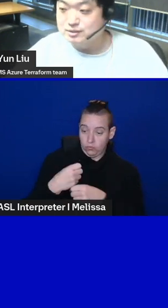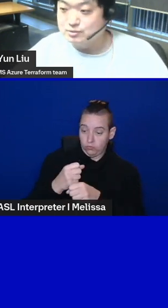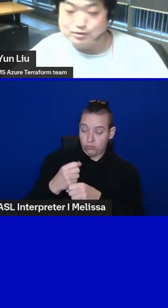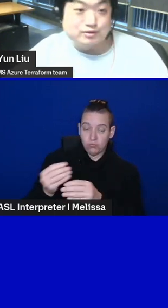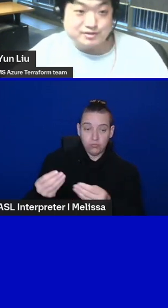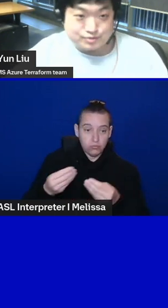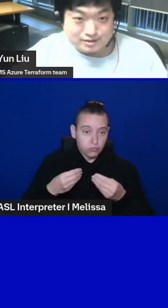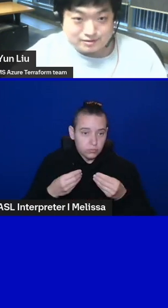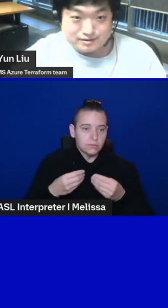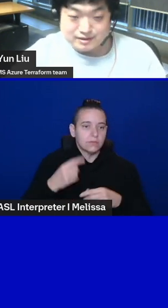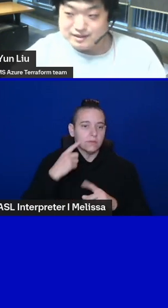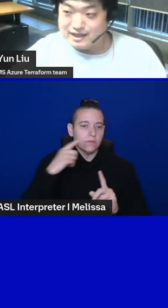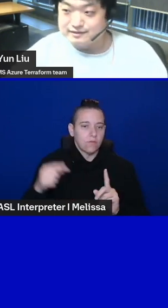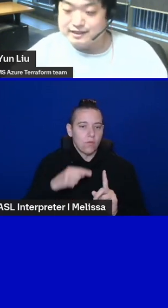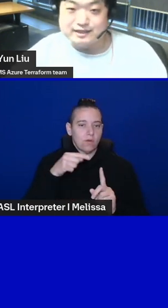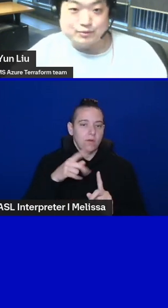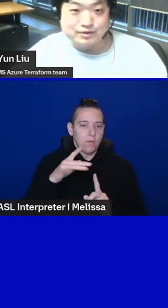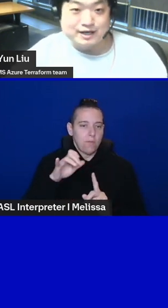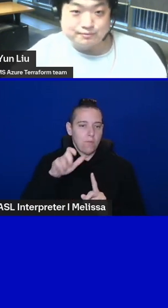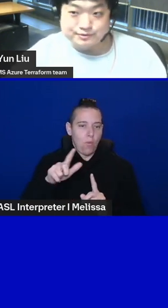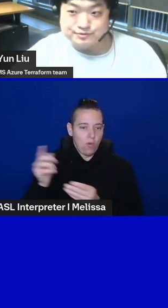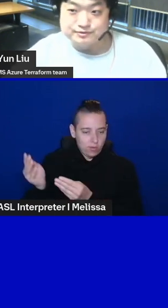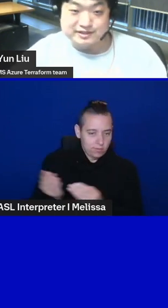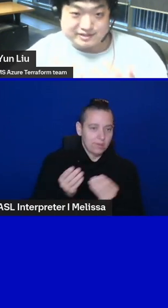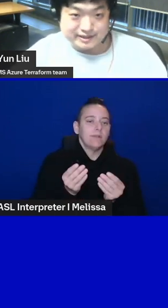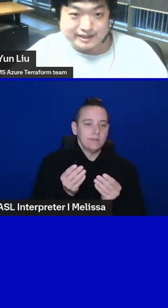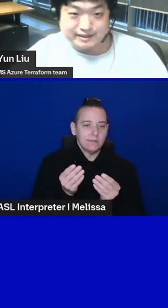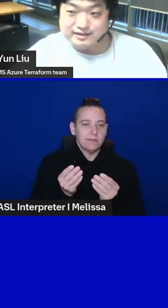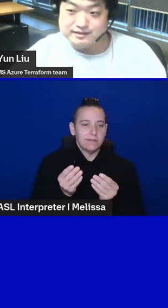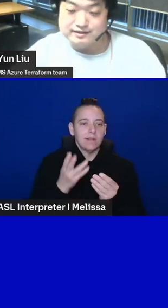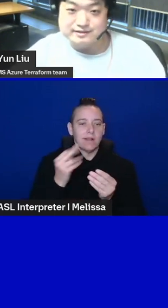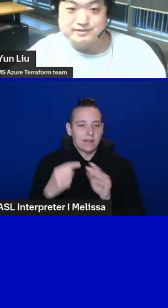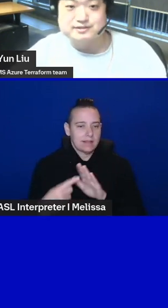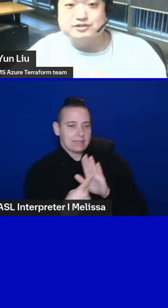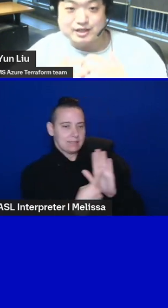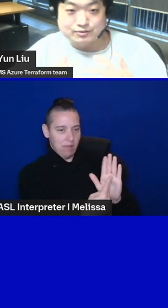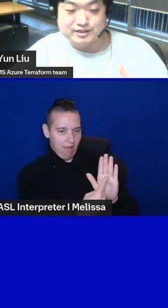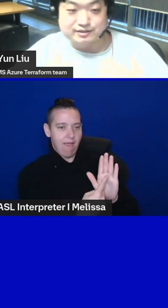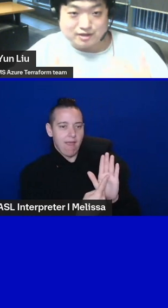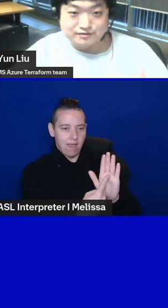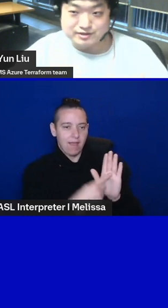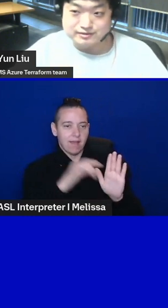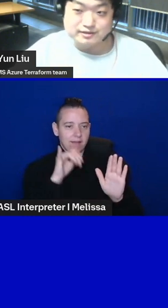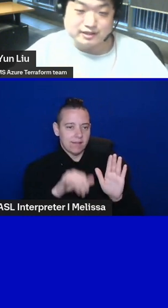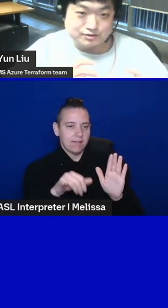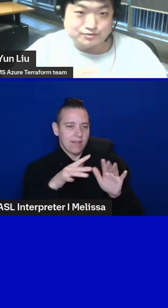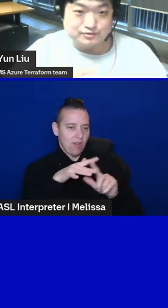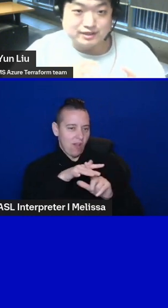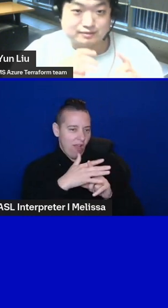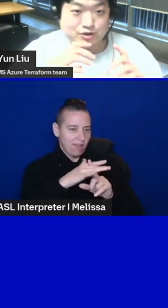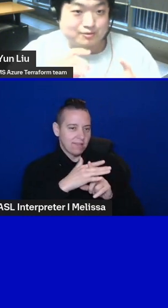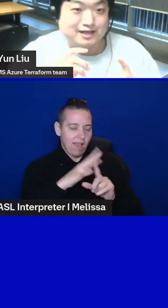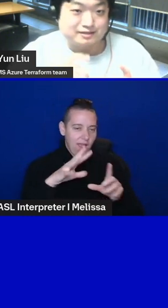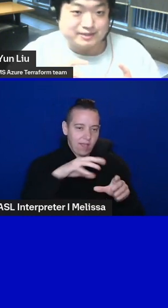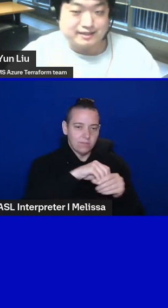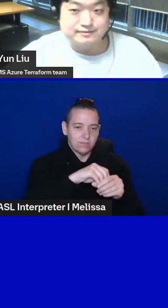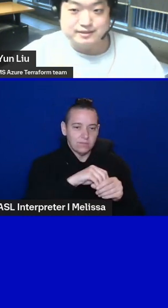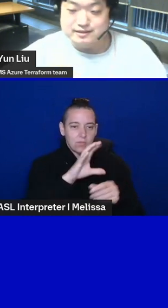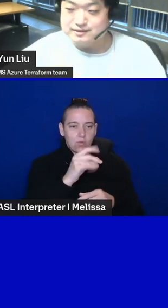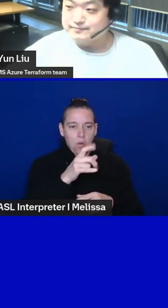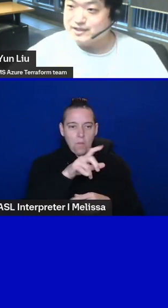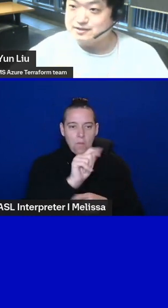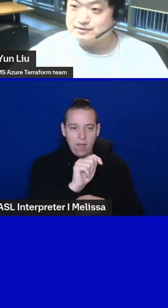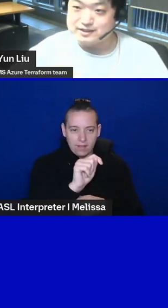to Portal Orchestrator, and it will help to display this generated content into the Copilot